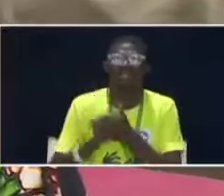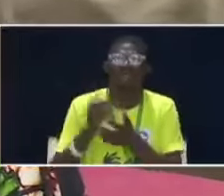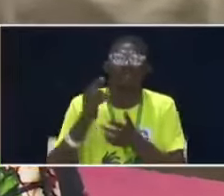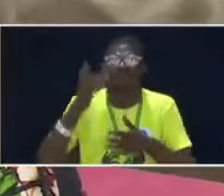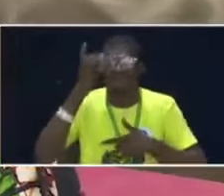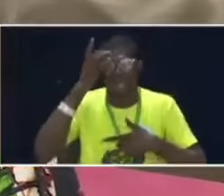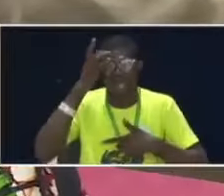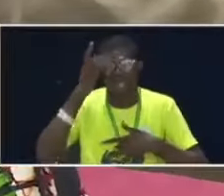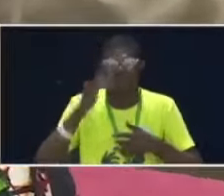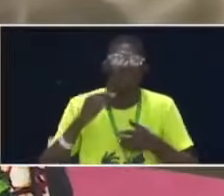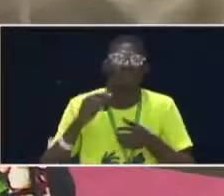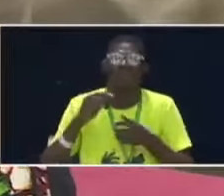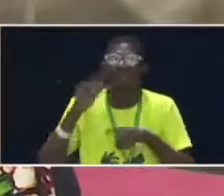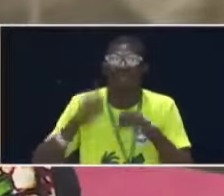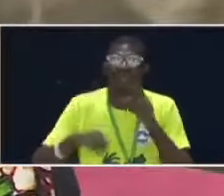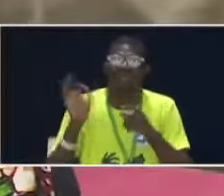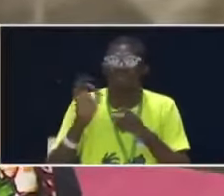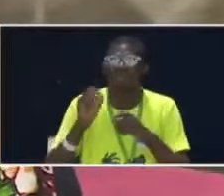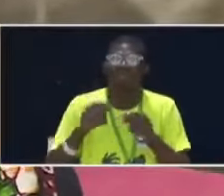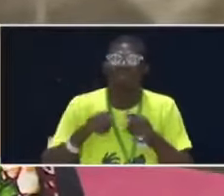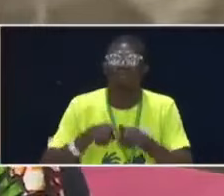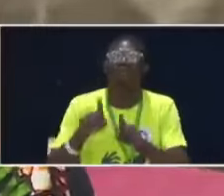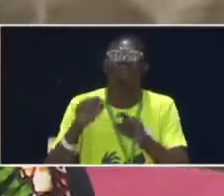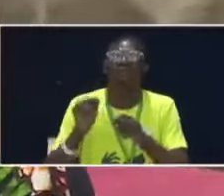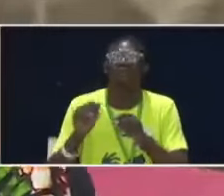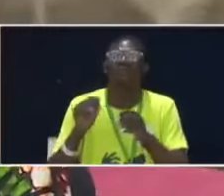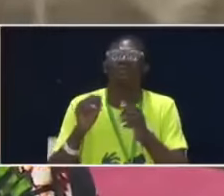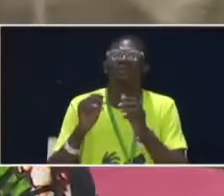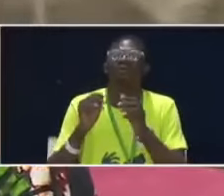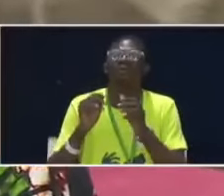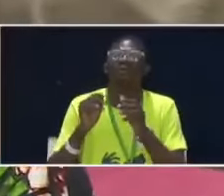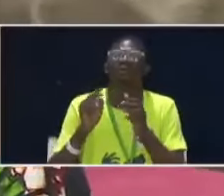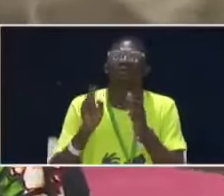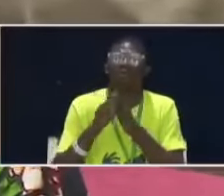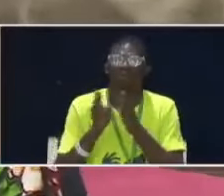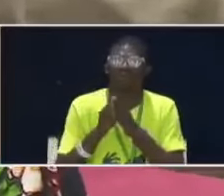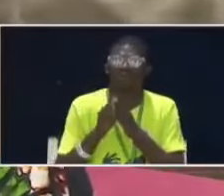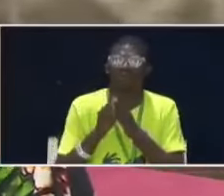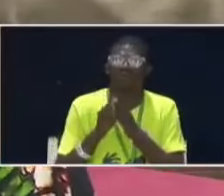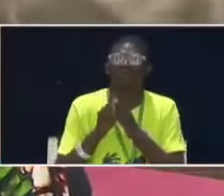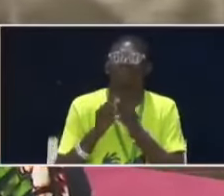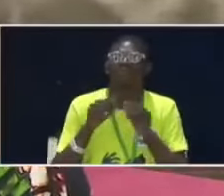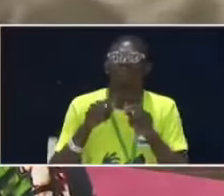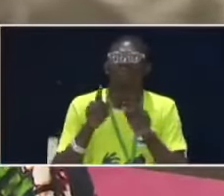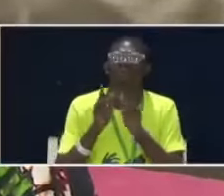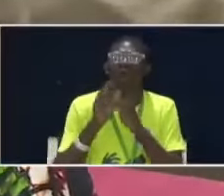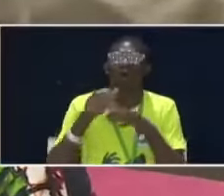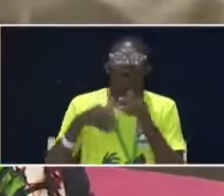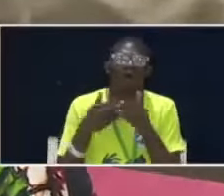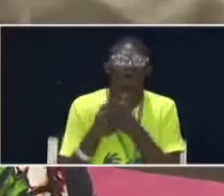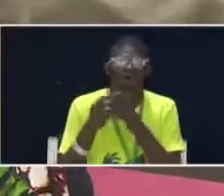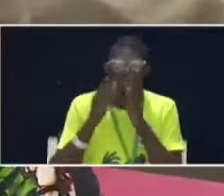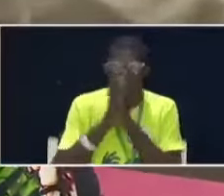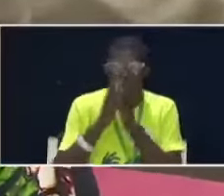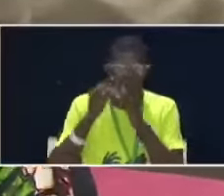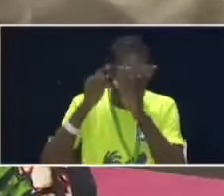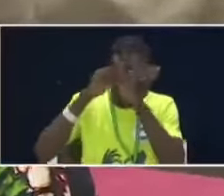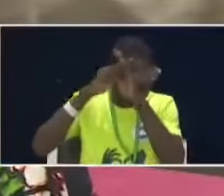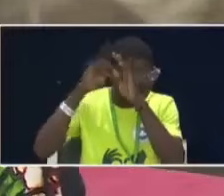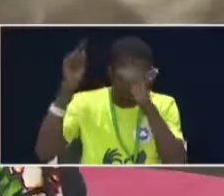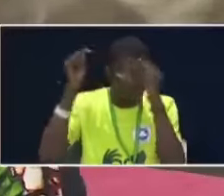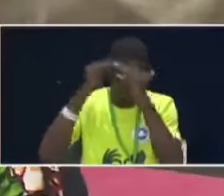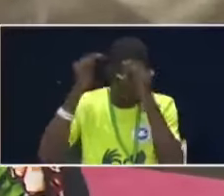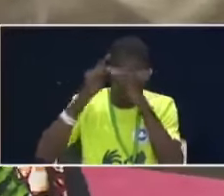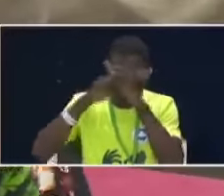medication. I could not even minister in the prayer room during the Congress. During that prayer, the headache disappeared. One